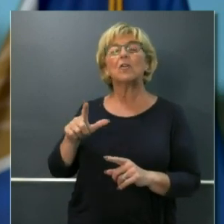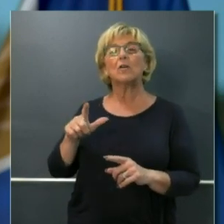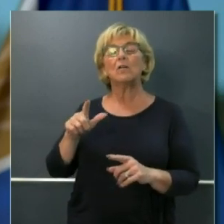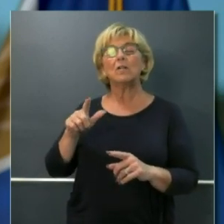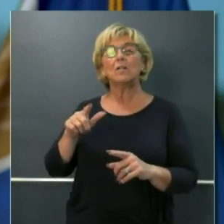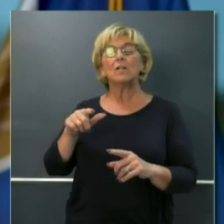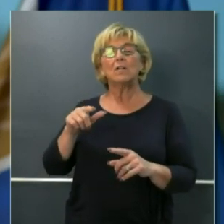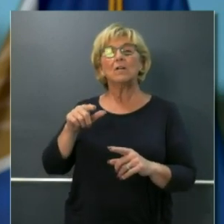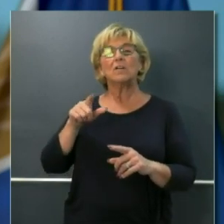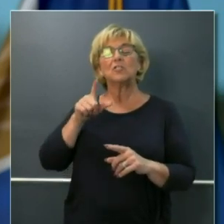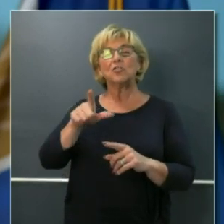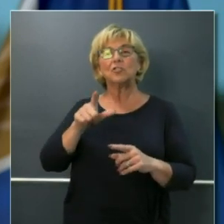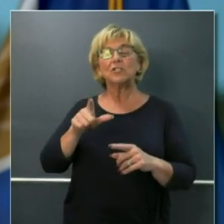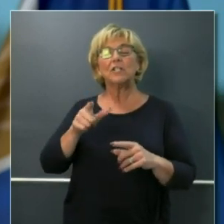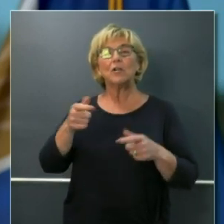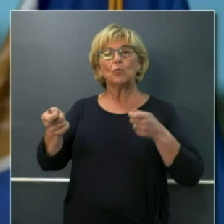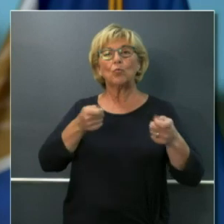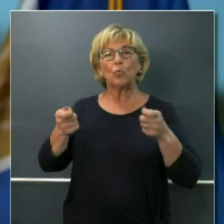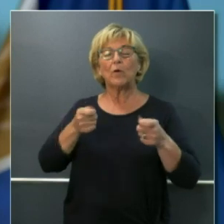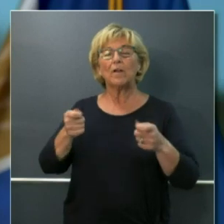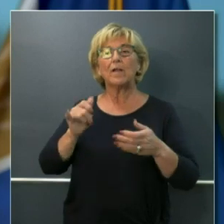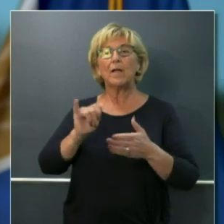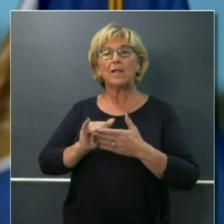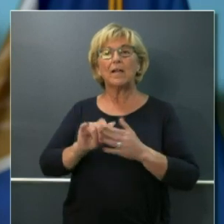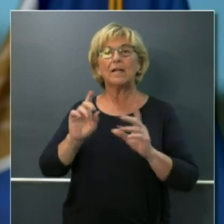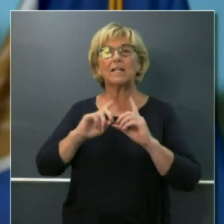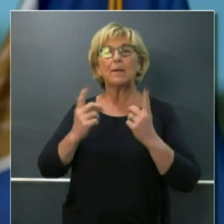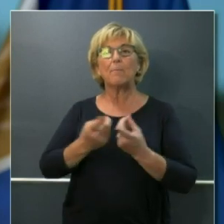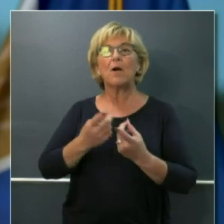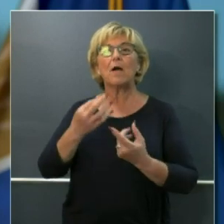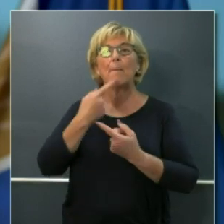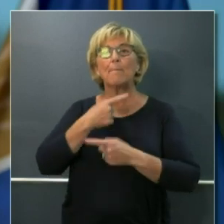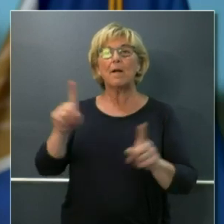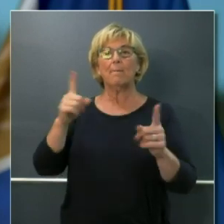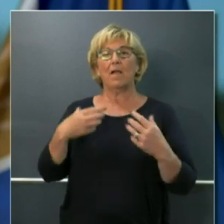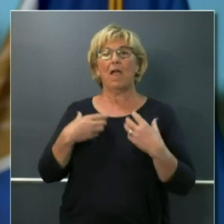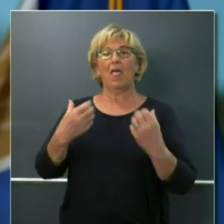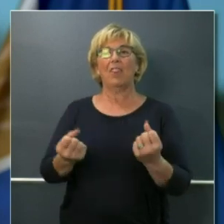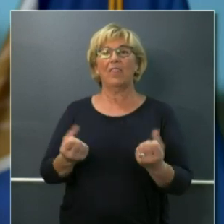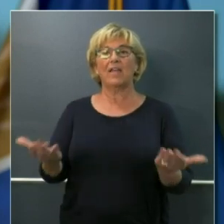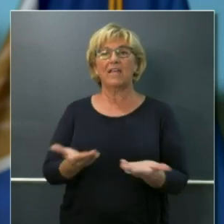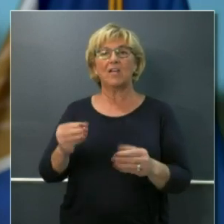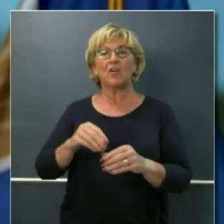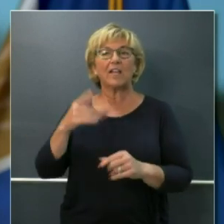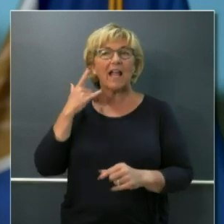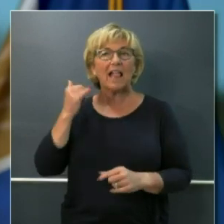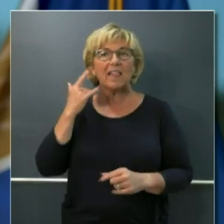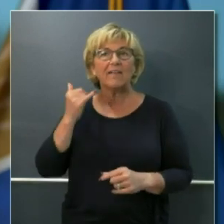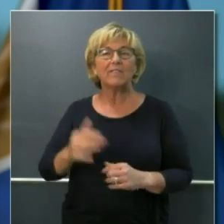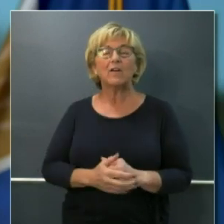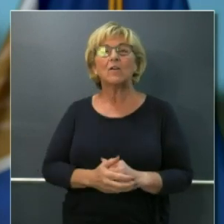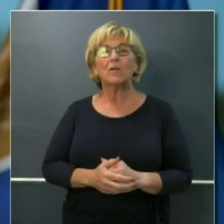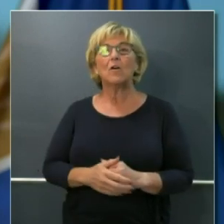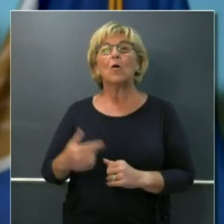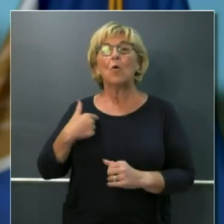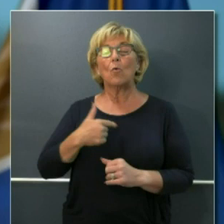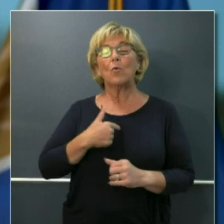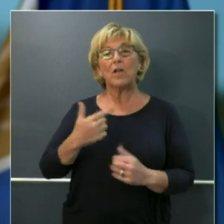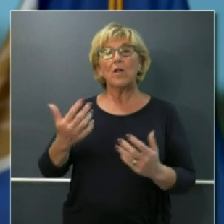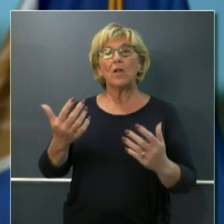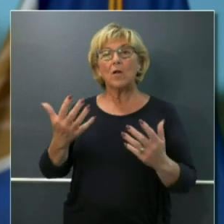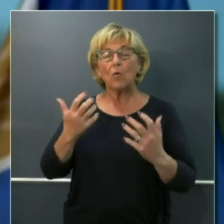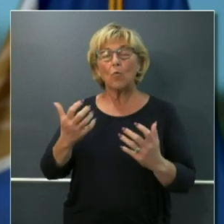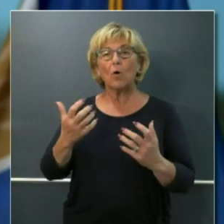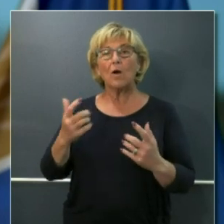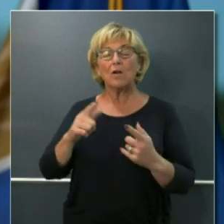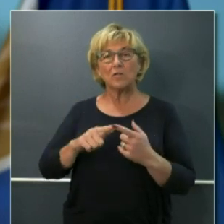her statewide guidelines that will drive the decision-making. Same time, though, we want to drive localism. I've